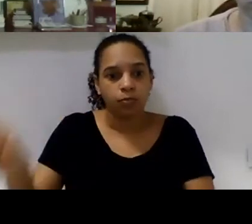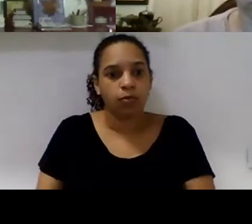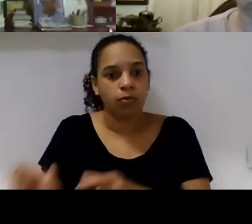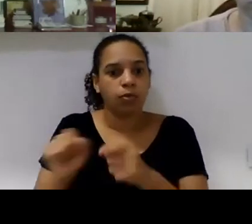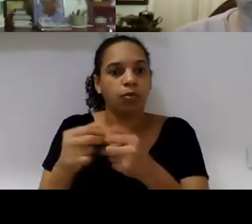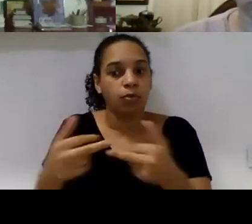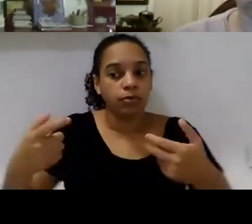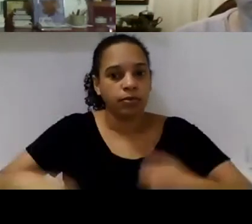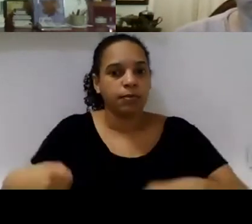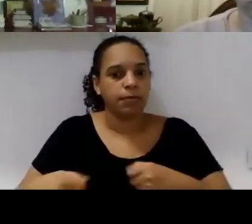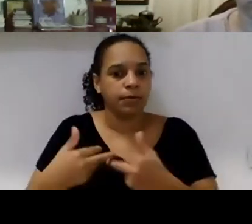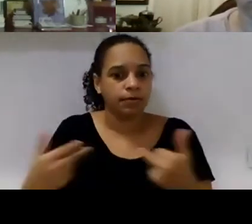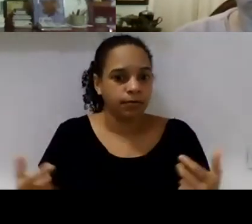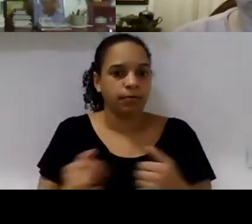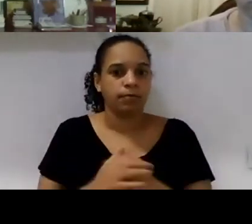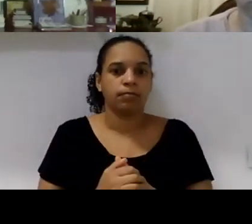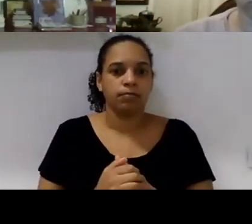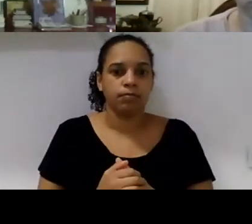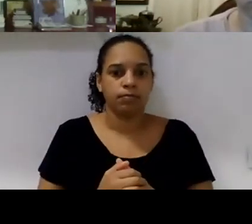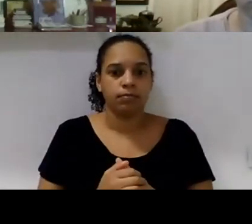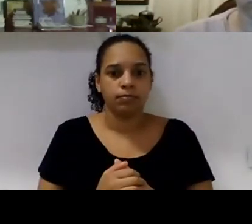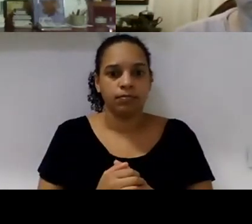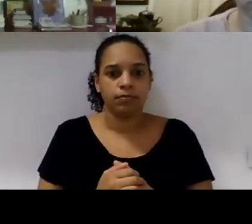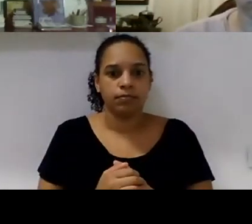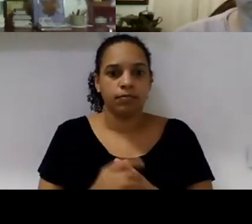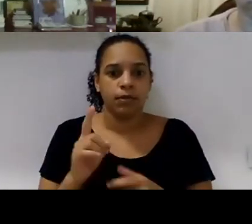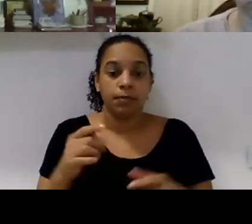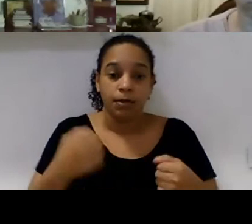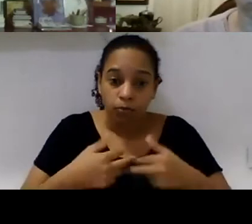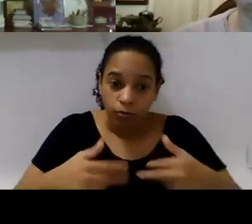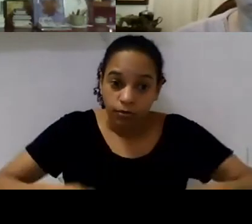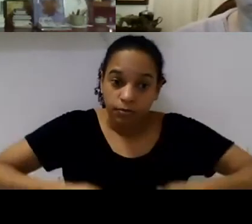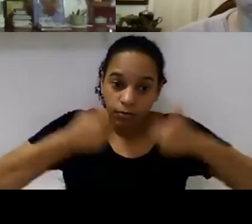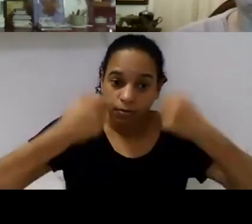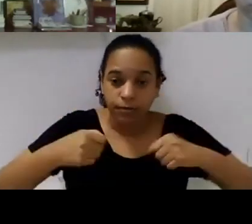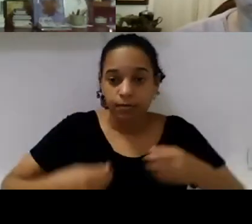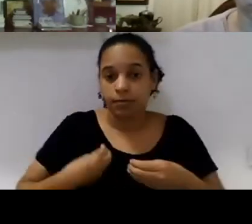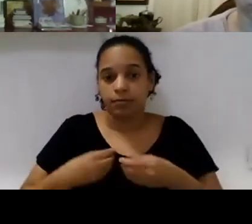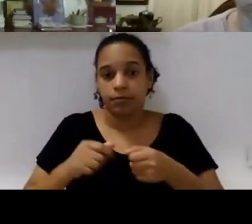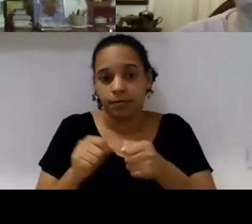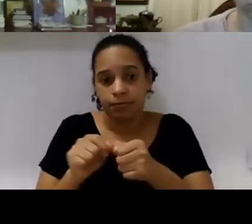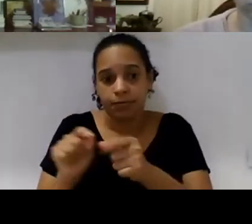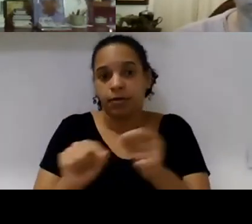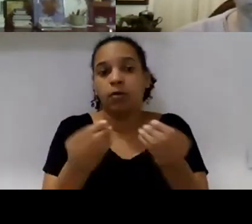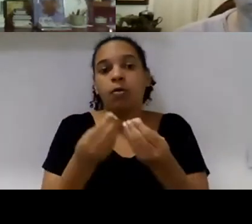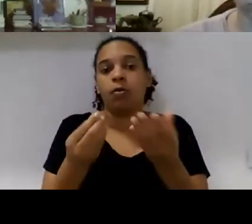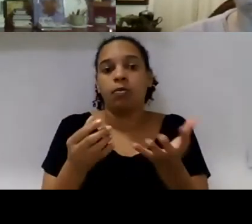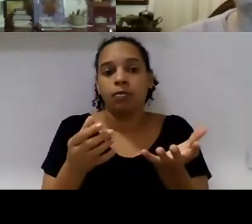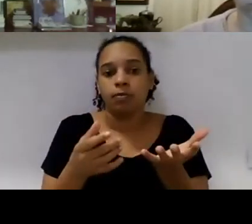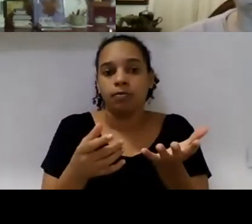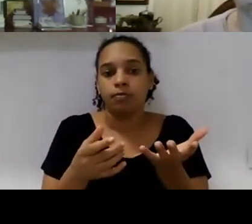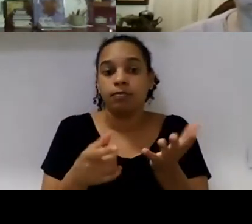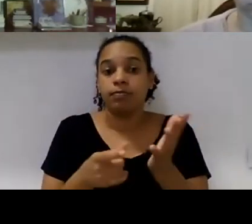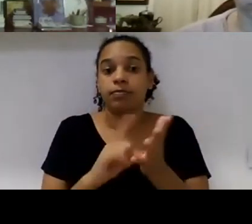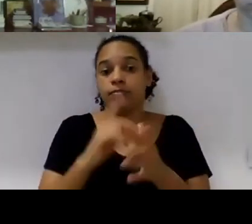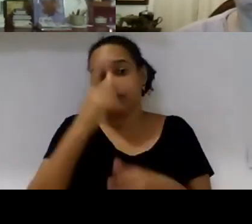The people in the colonial countries, for example, they were left out. Women say, hey, what about us? What about